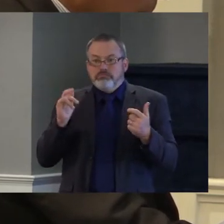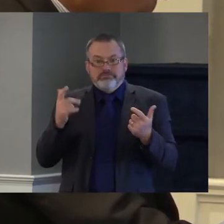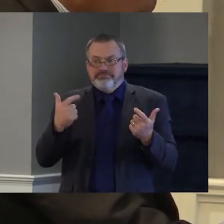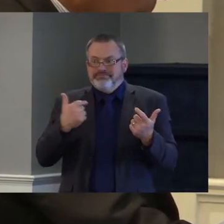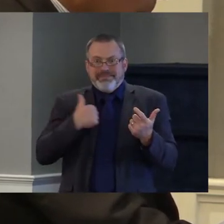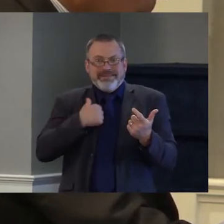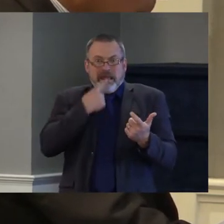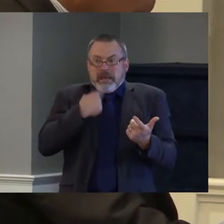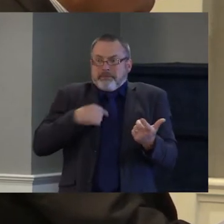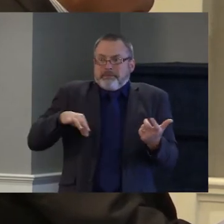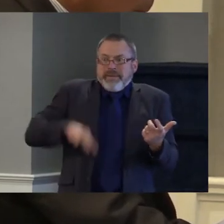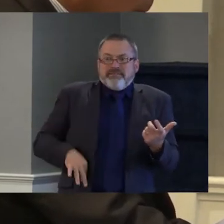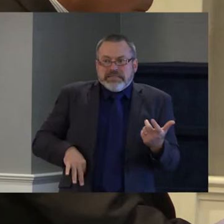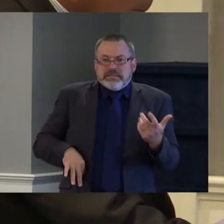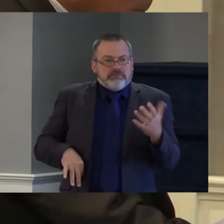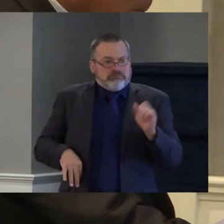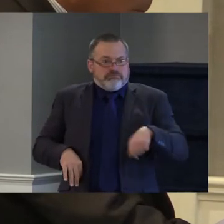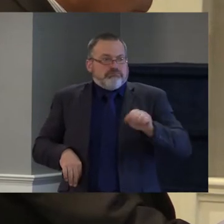many courageous